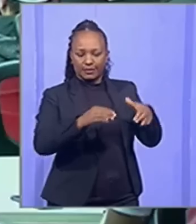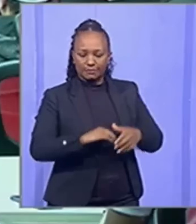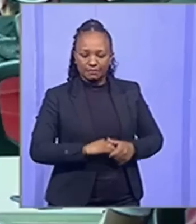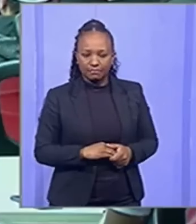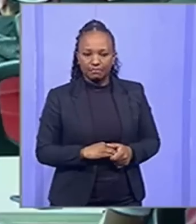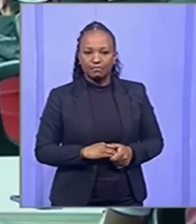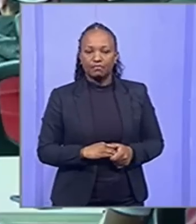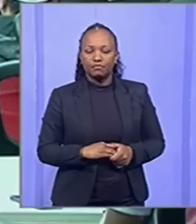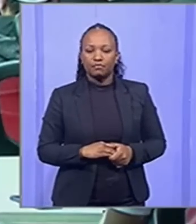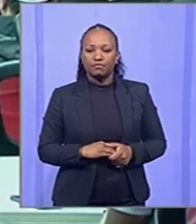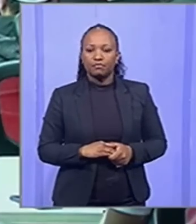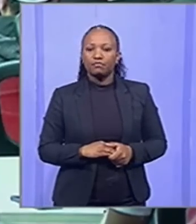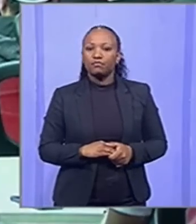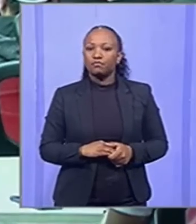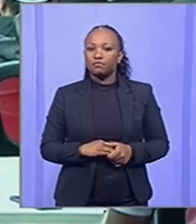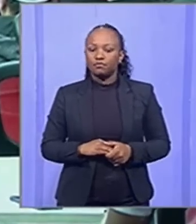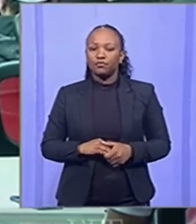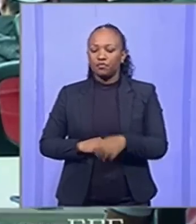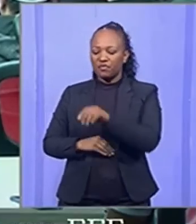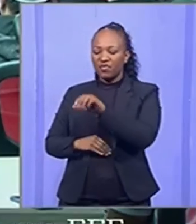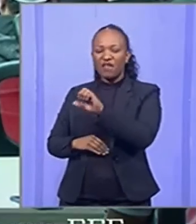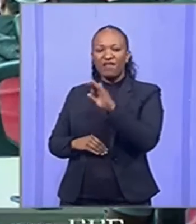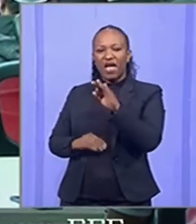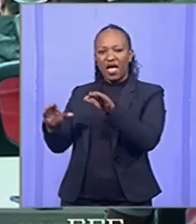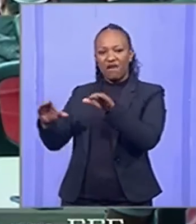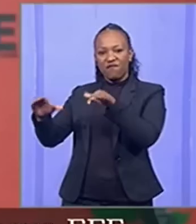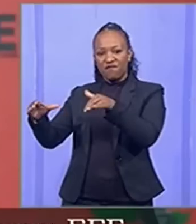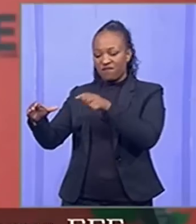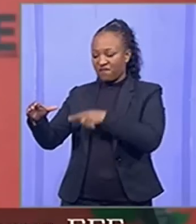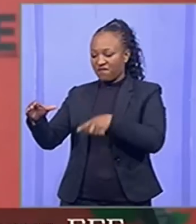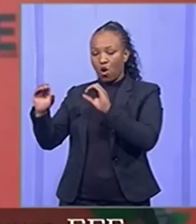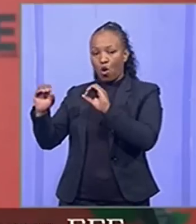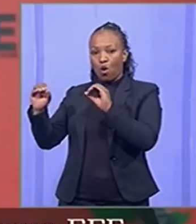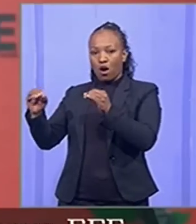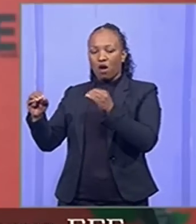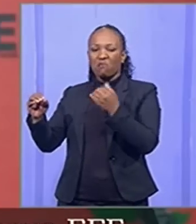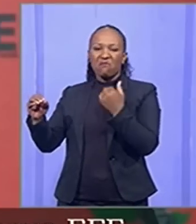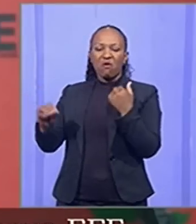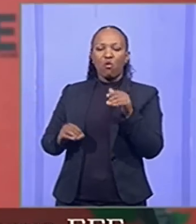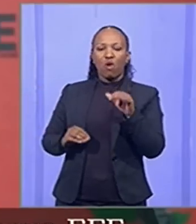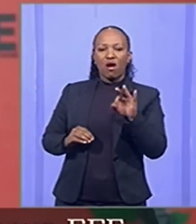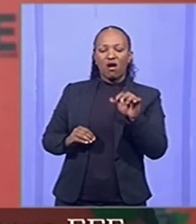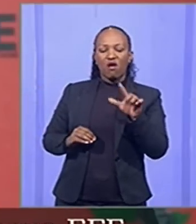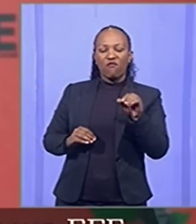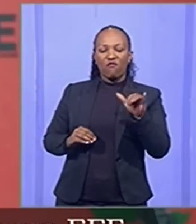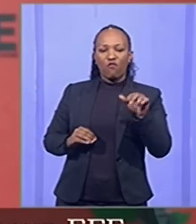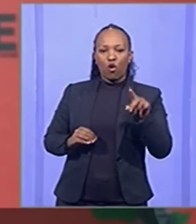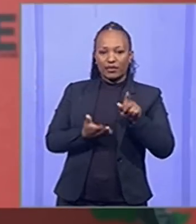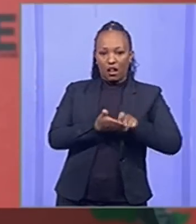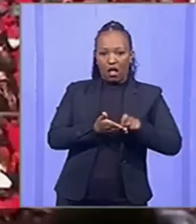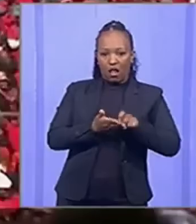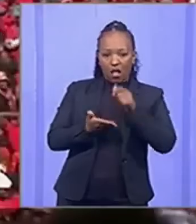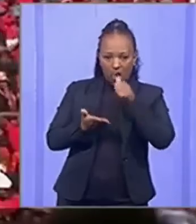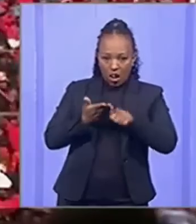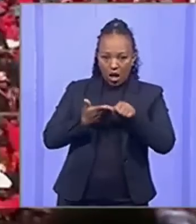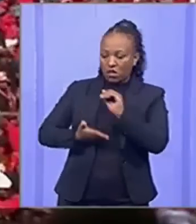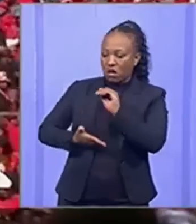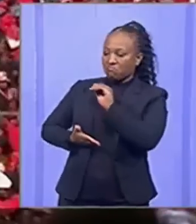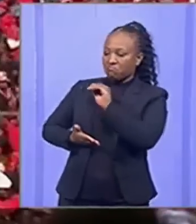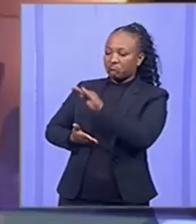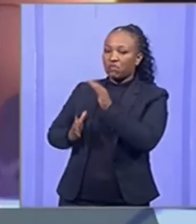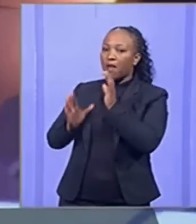Sidika dikwesa dipolotiki sa EFF se fetohile ka mora hore Shivambu a ngolle mo presidente wa mo ga Julius Malemale ngolo le